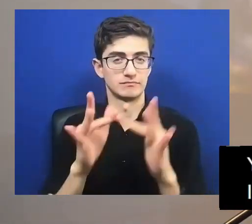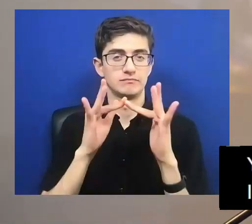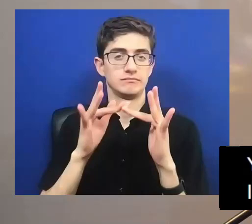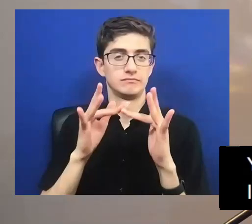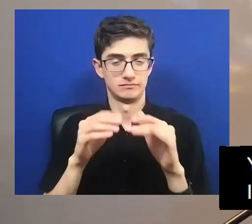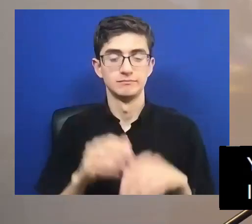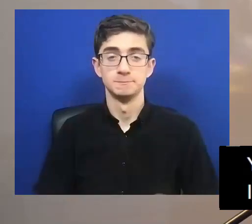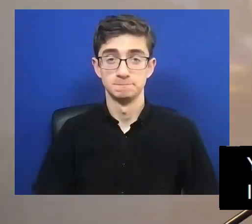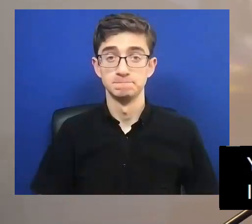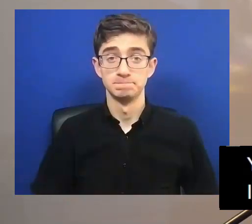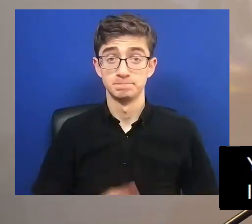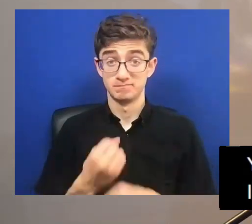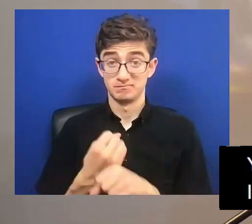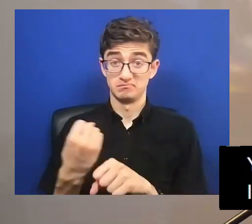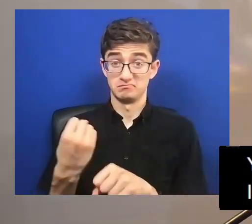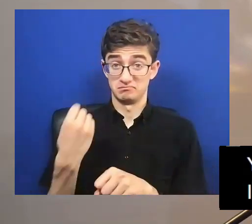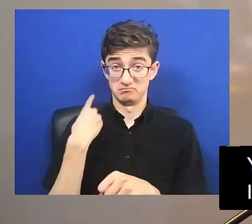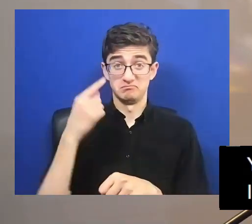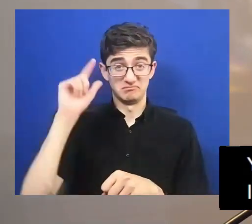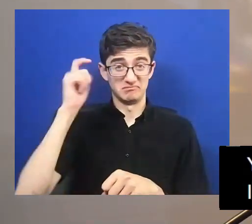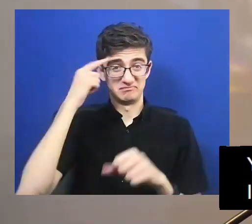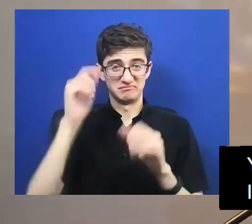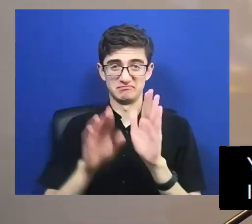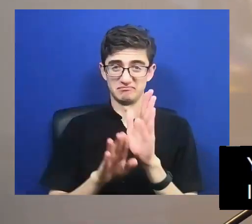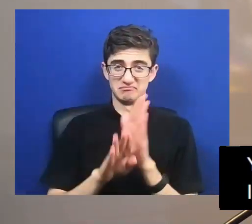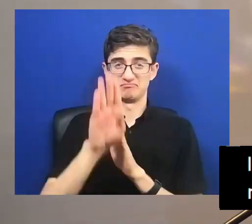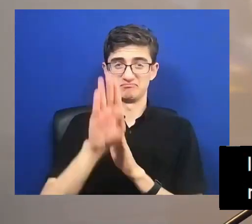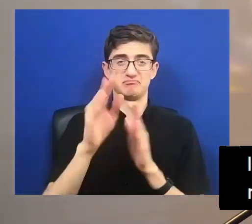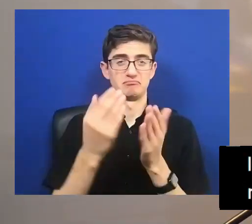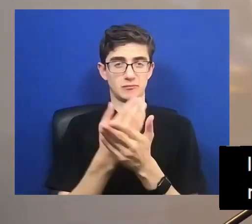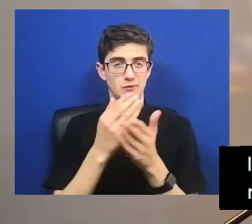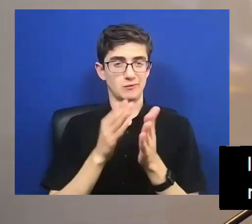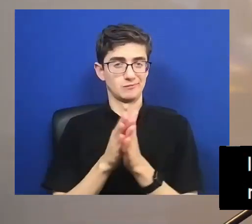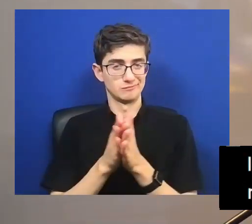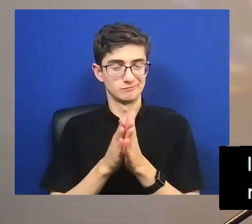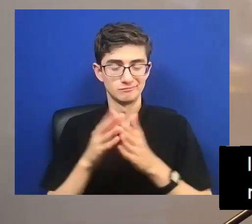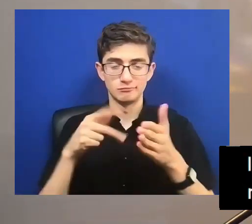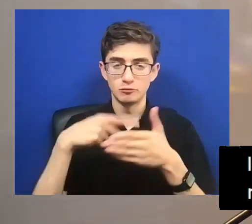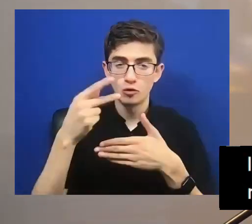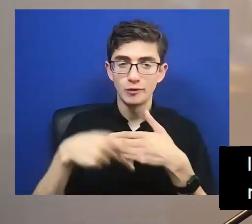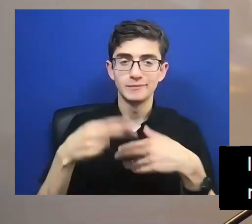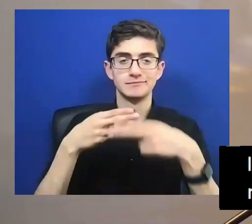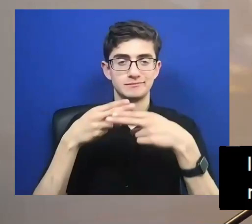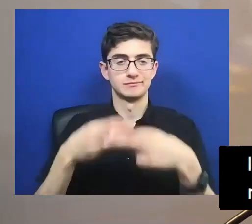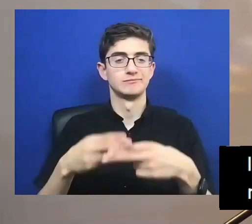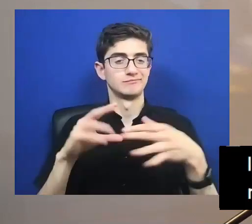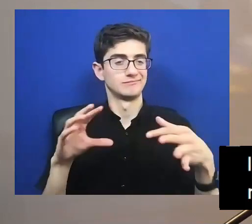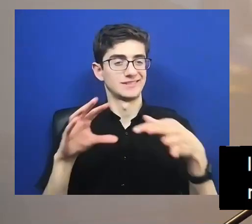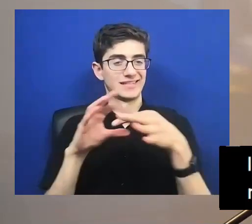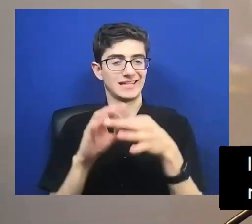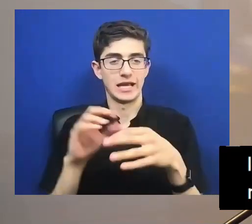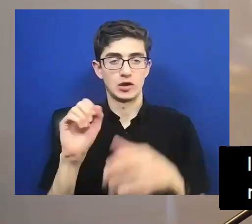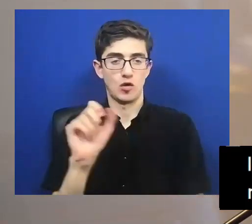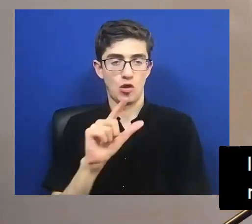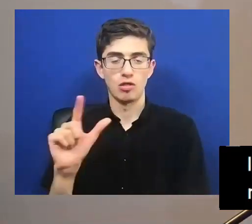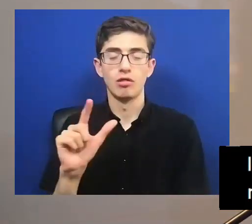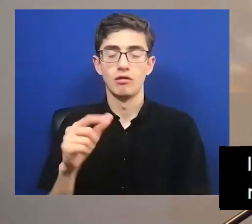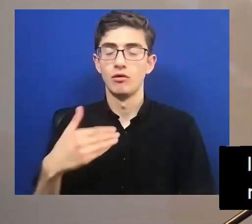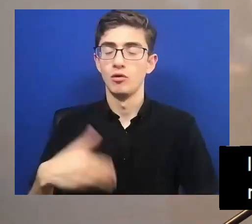historic ConnectALL initiative. This is the largest ever investment in New York's digital